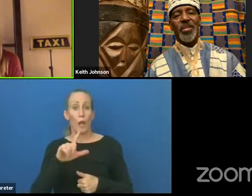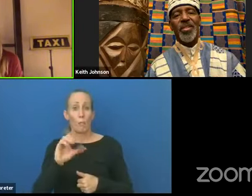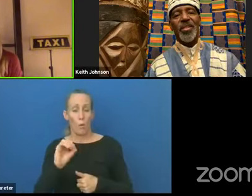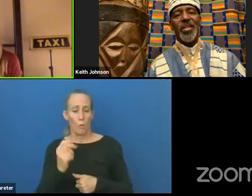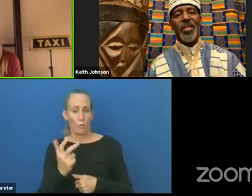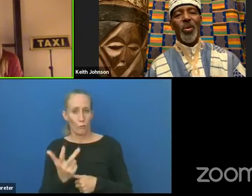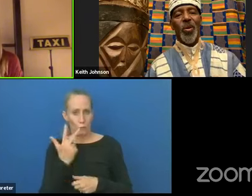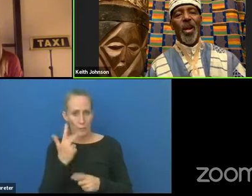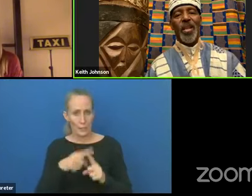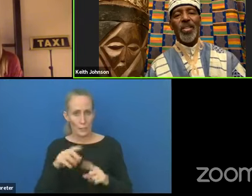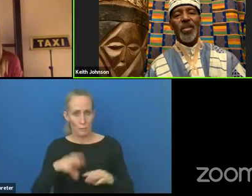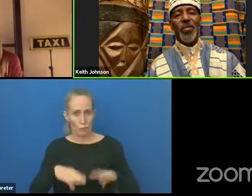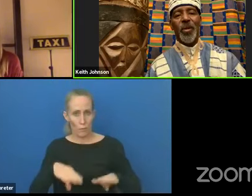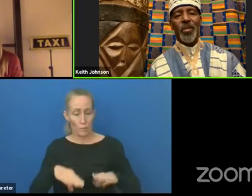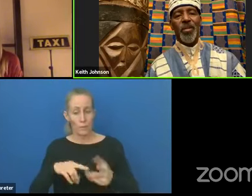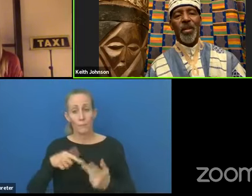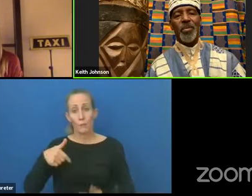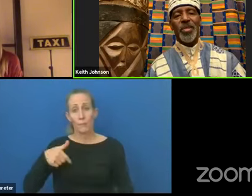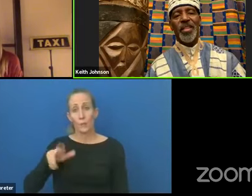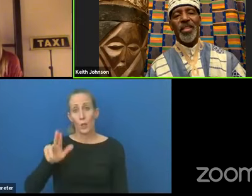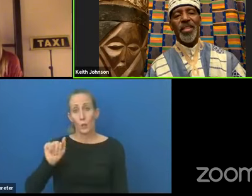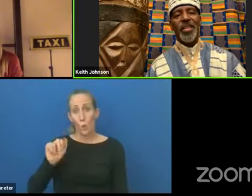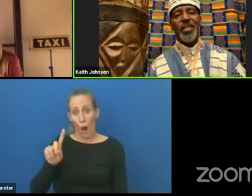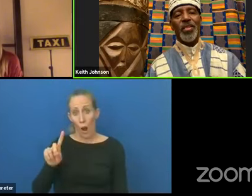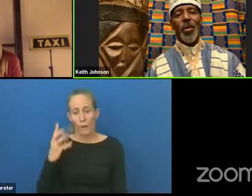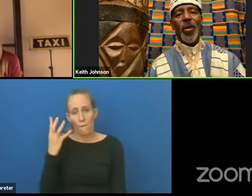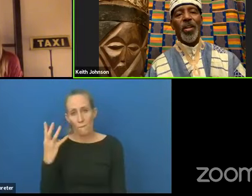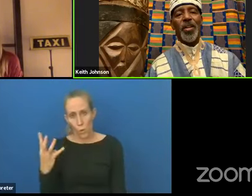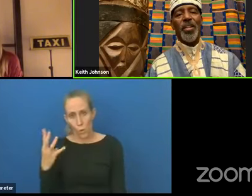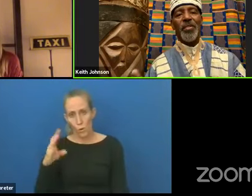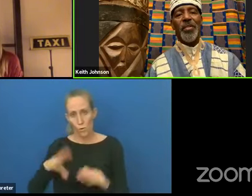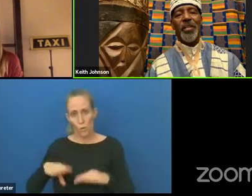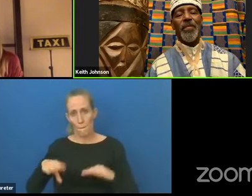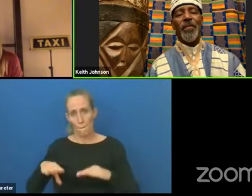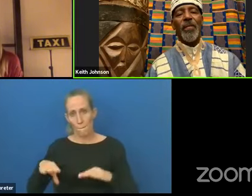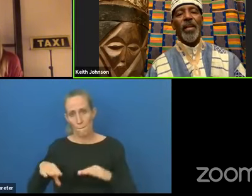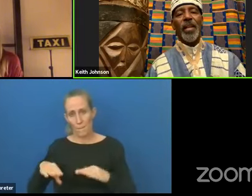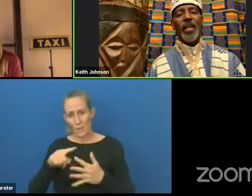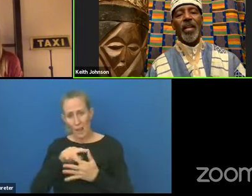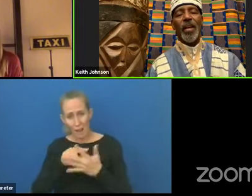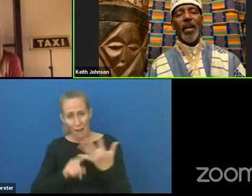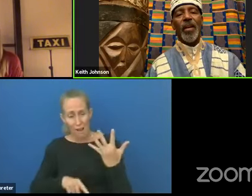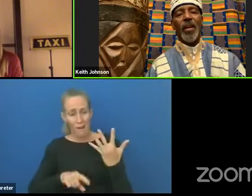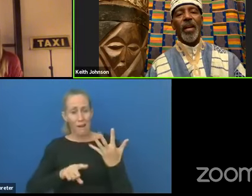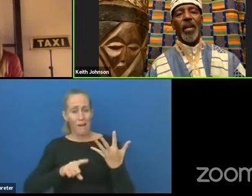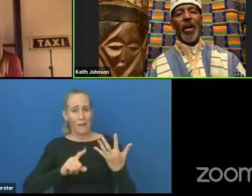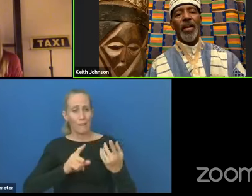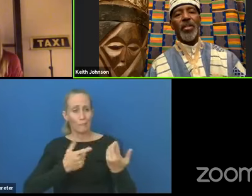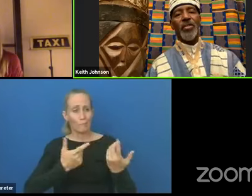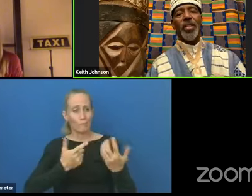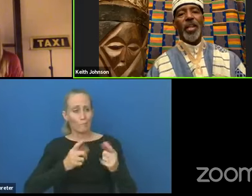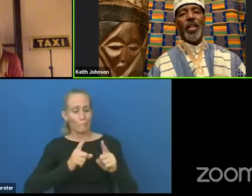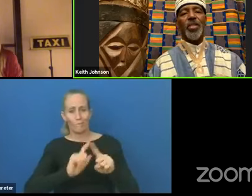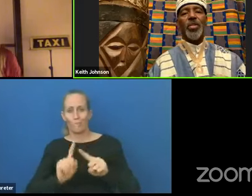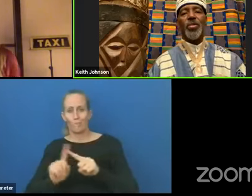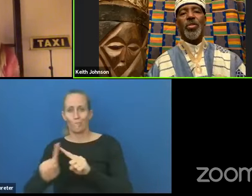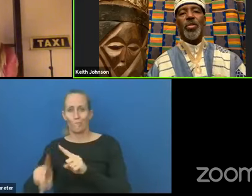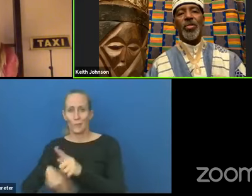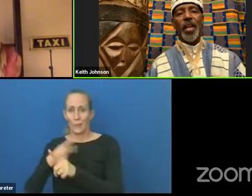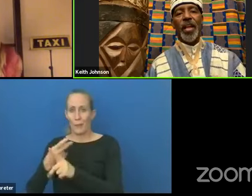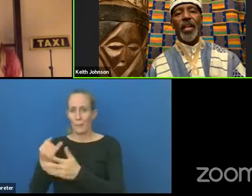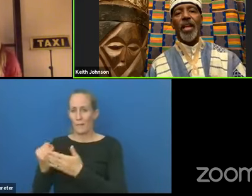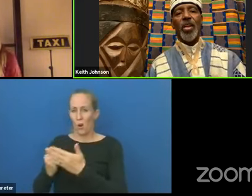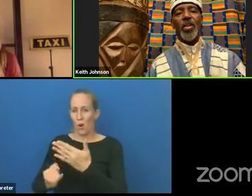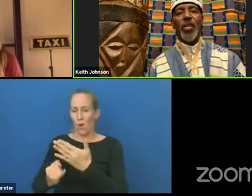drums. The quads are 4 drums. So all of the different artistry that is used